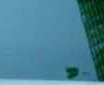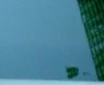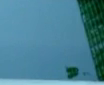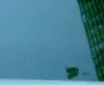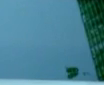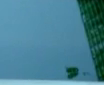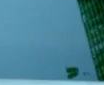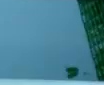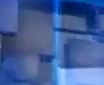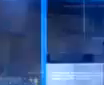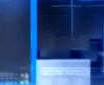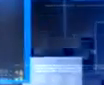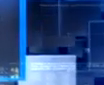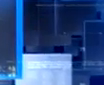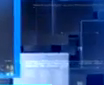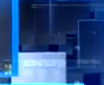Nigeria.